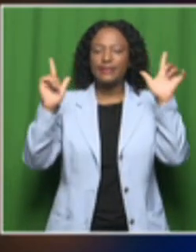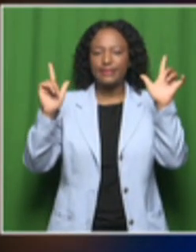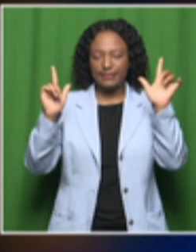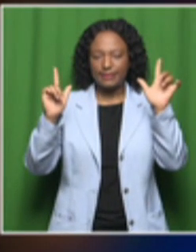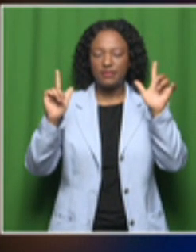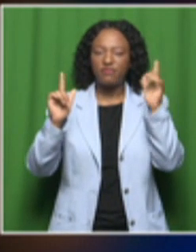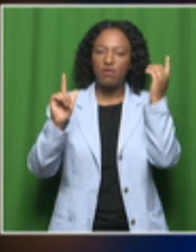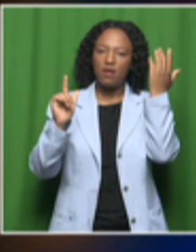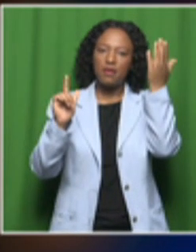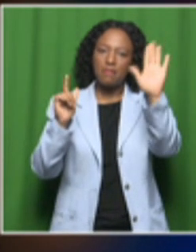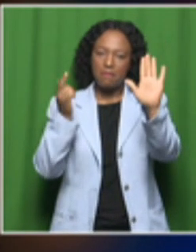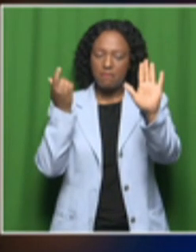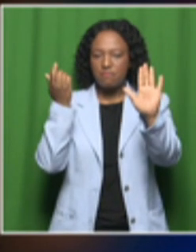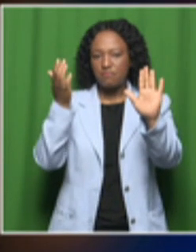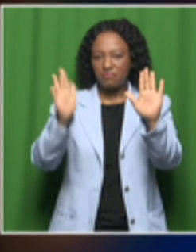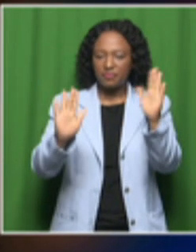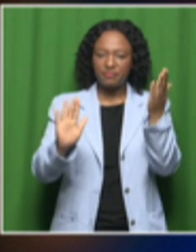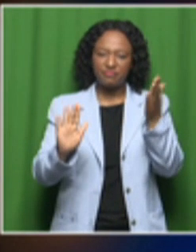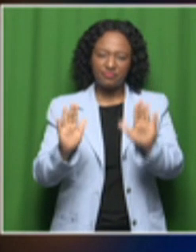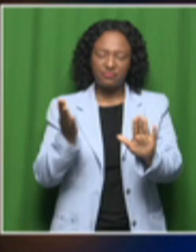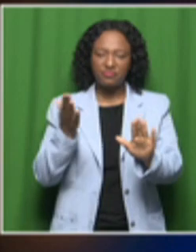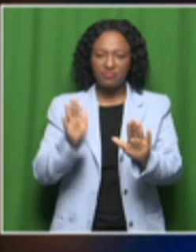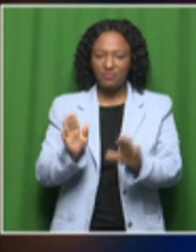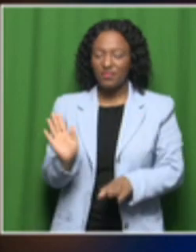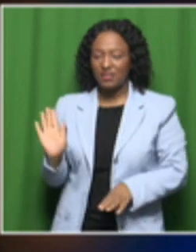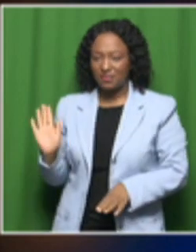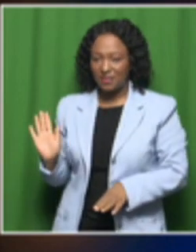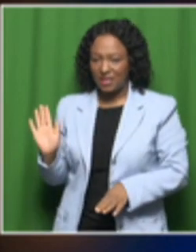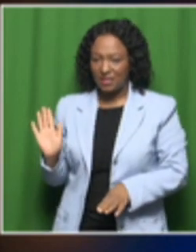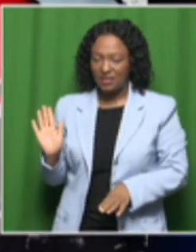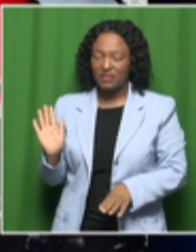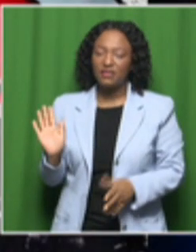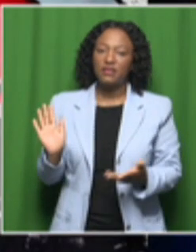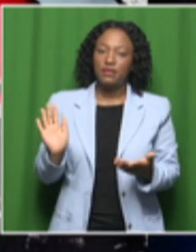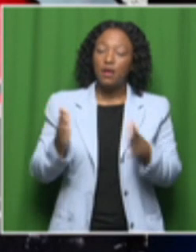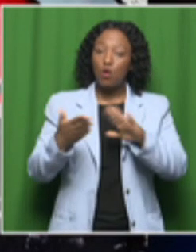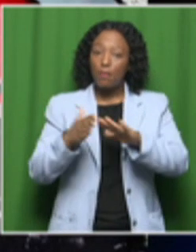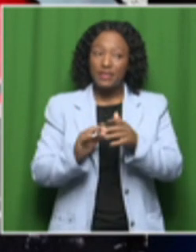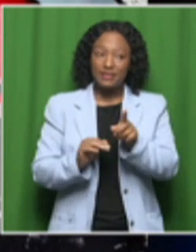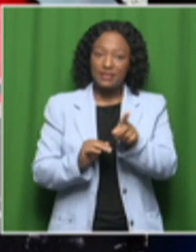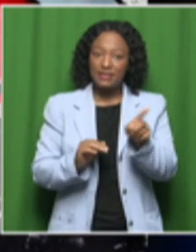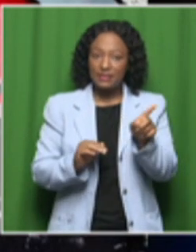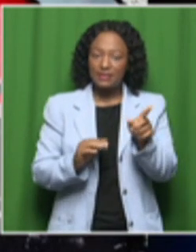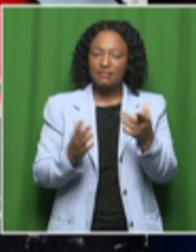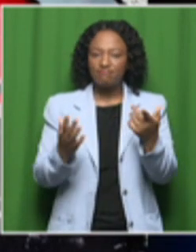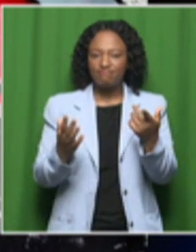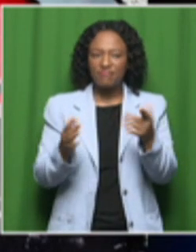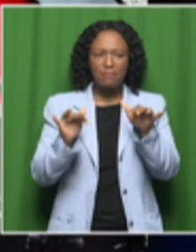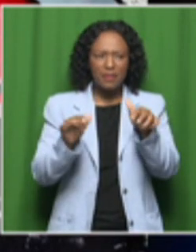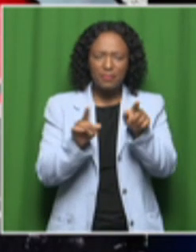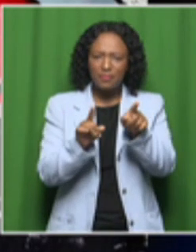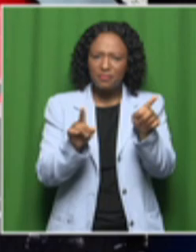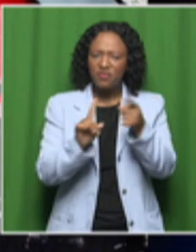and also bring a sense of community, noting that those people, they come from